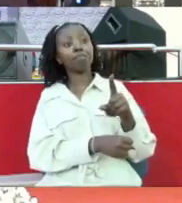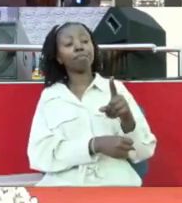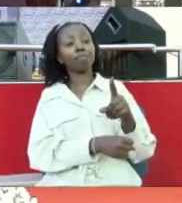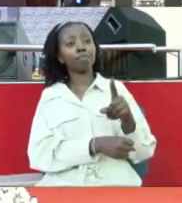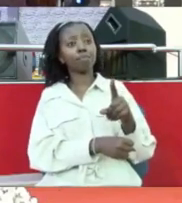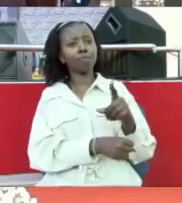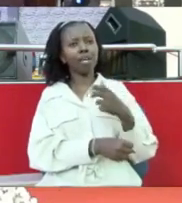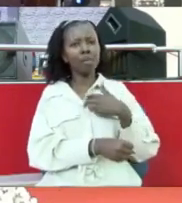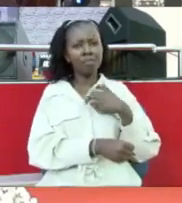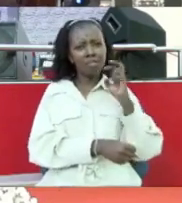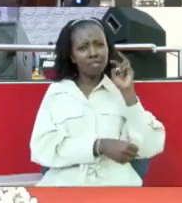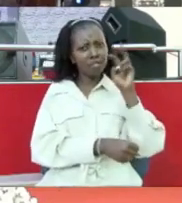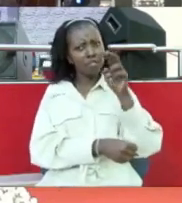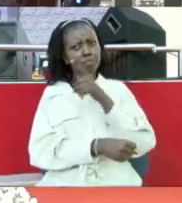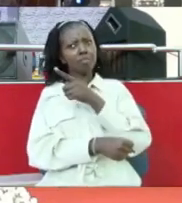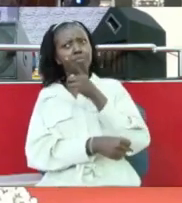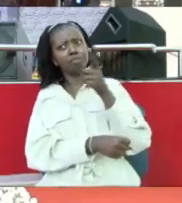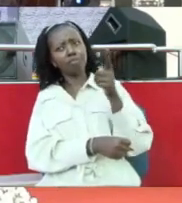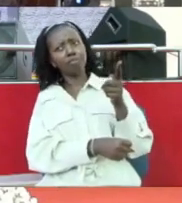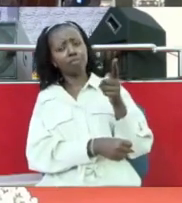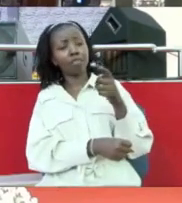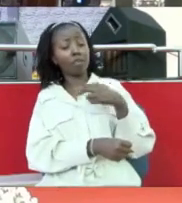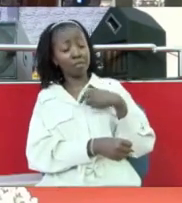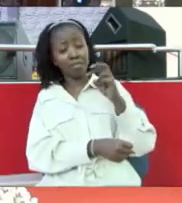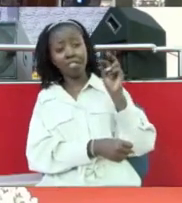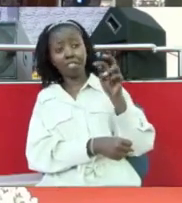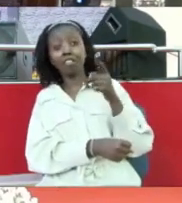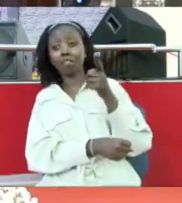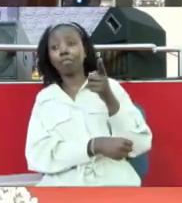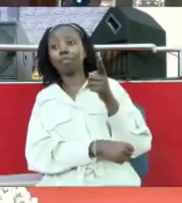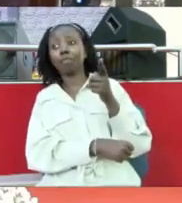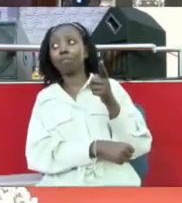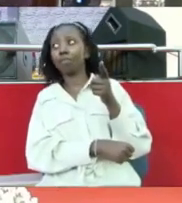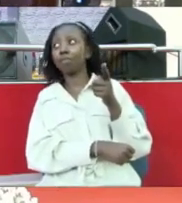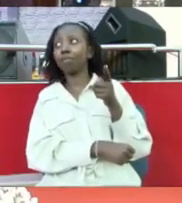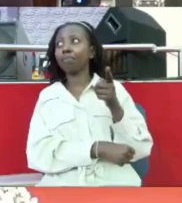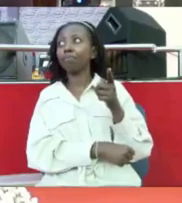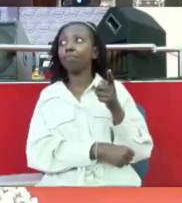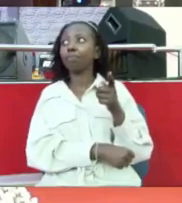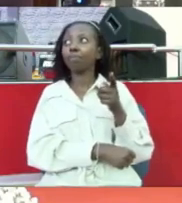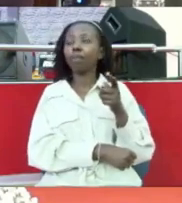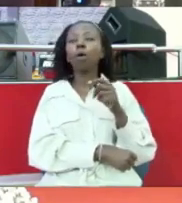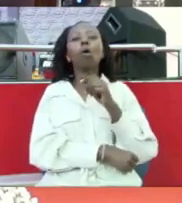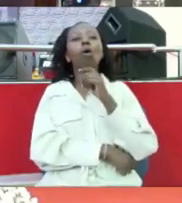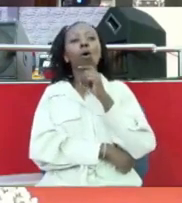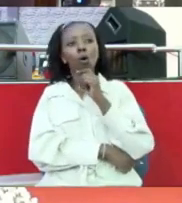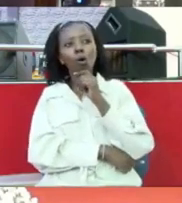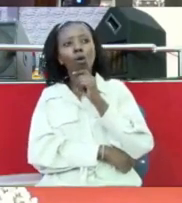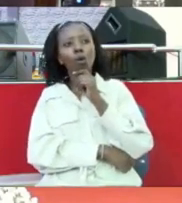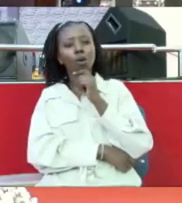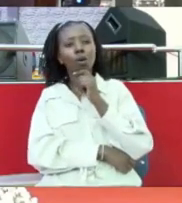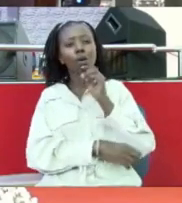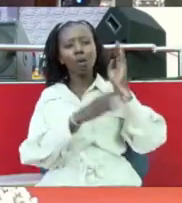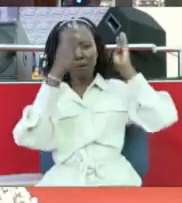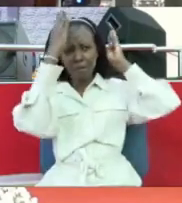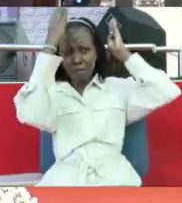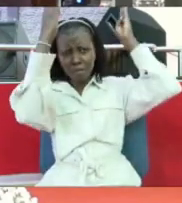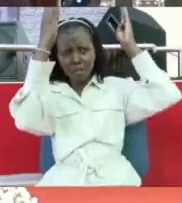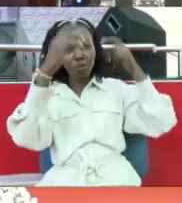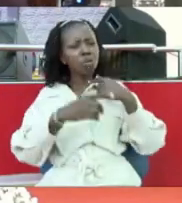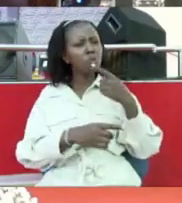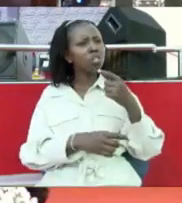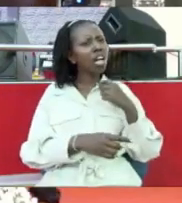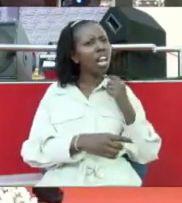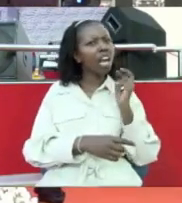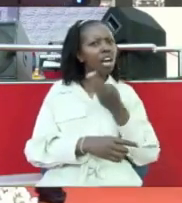see you. Ninakuona tu. Oh. Bishop, you told us the other